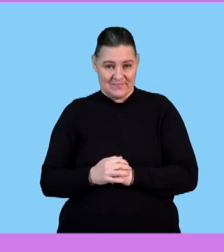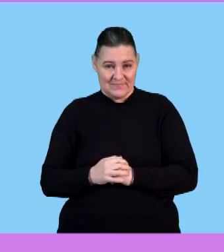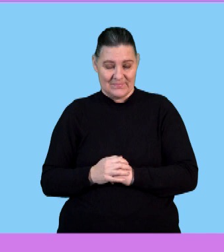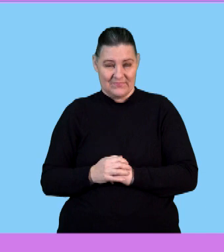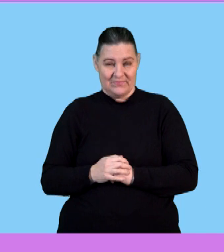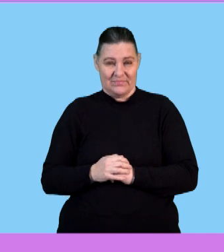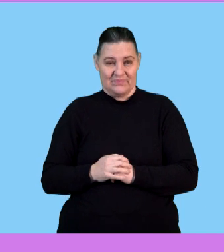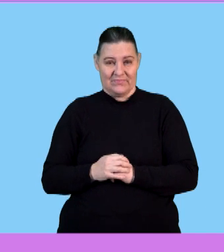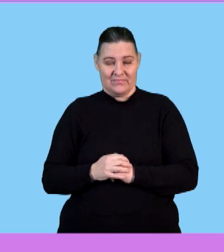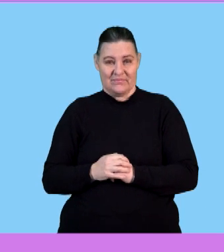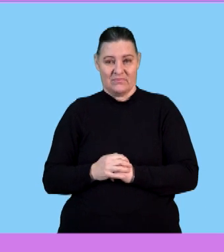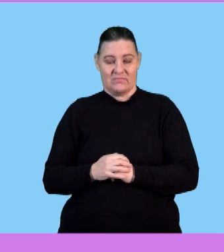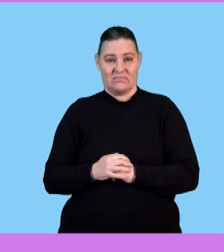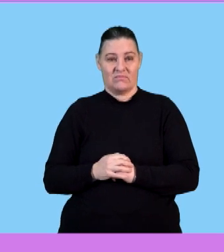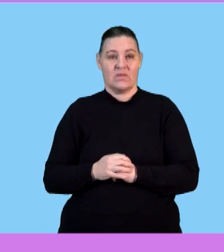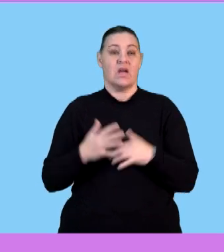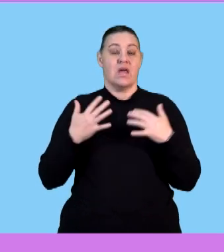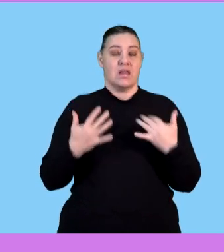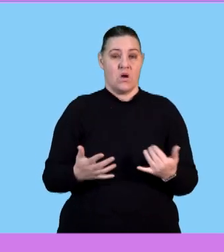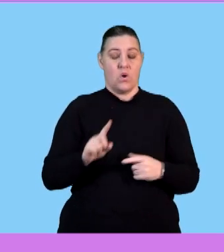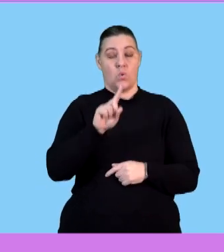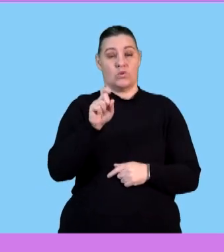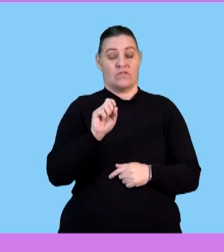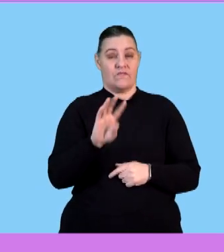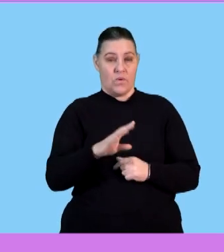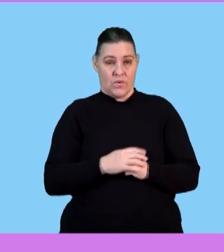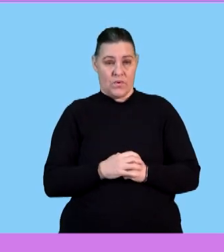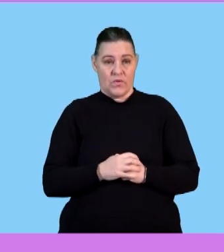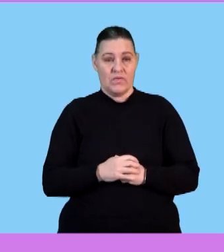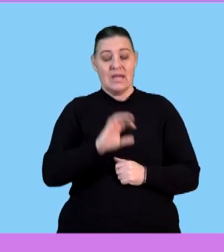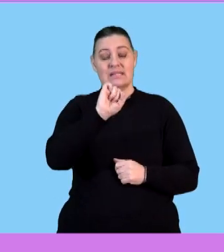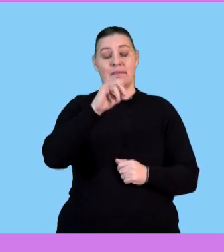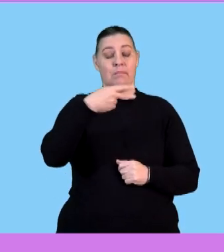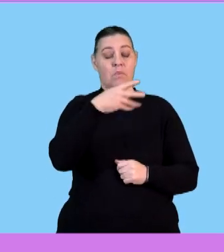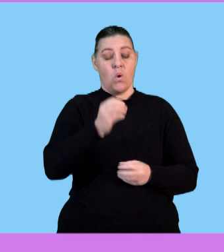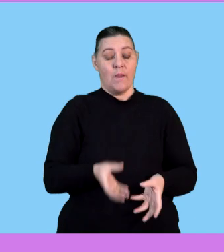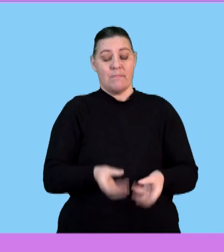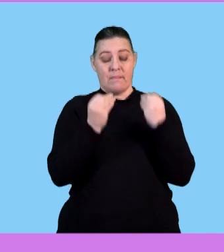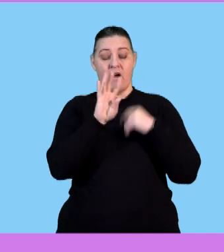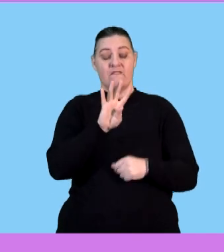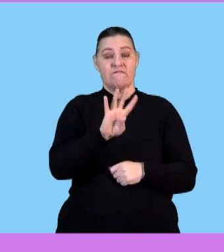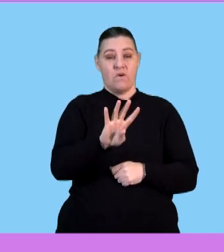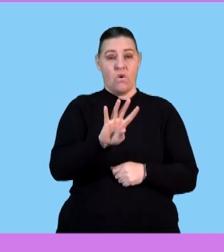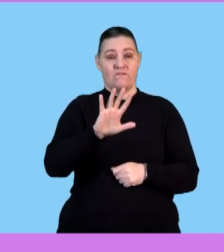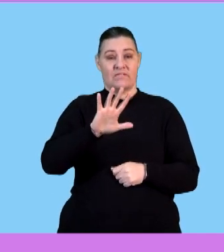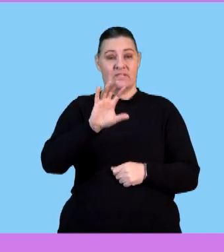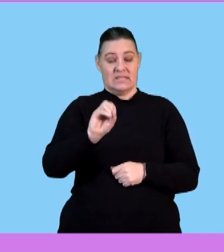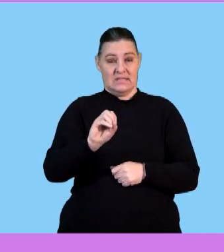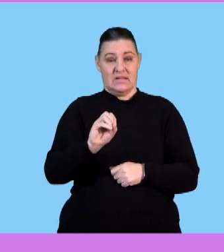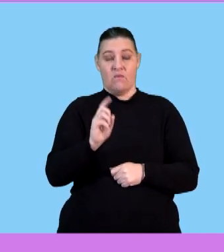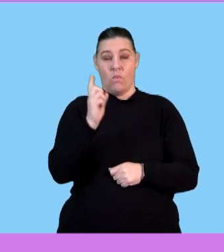Great. Finally, question four. If Sipho earns 450 Rand per